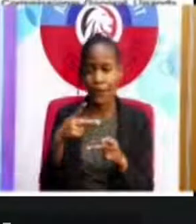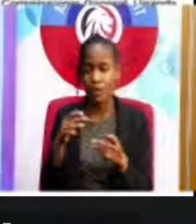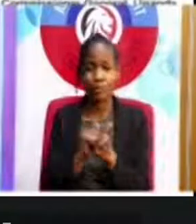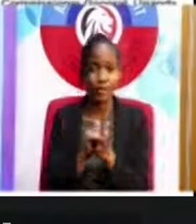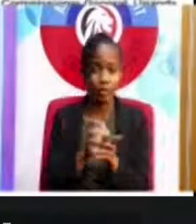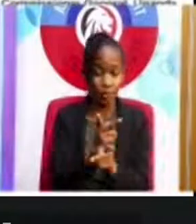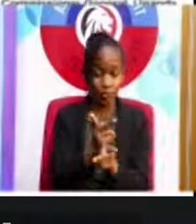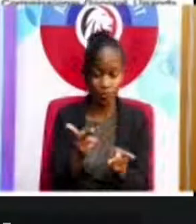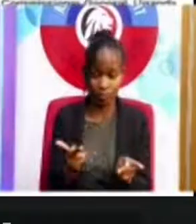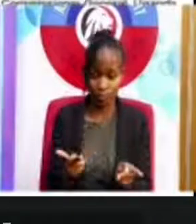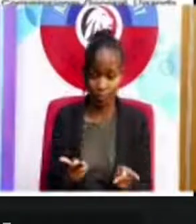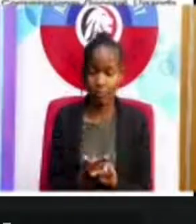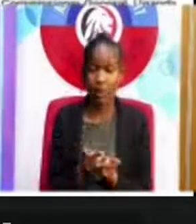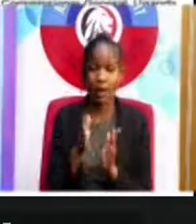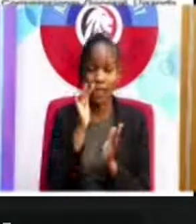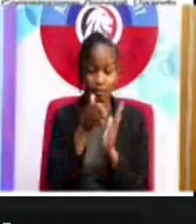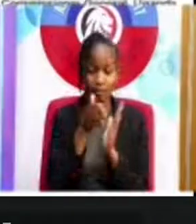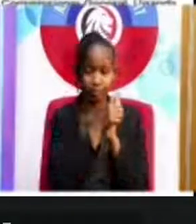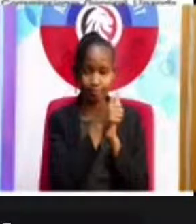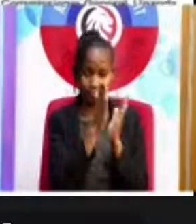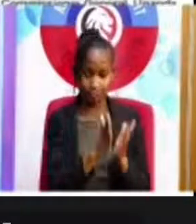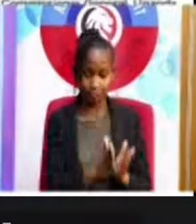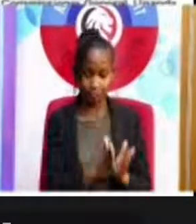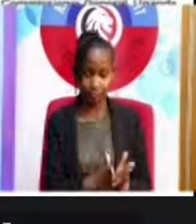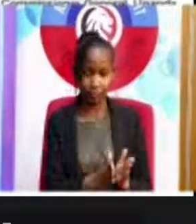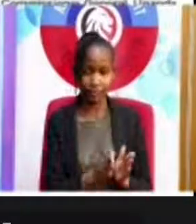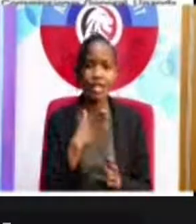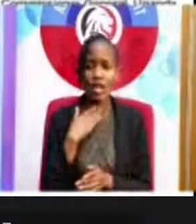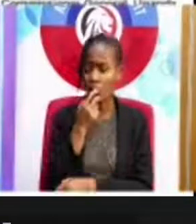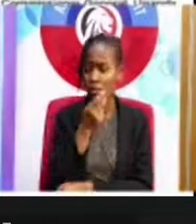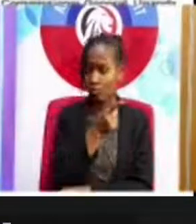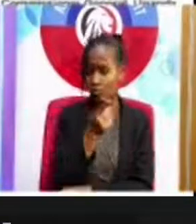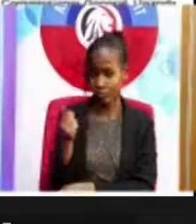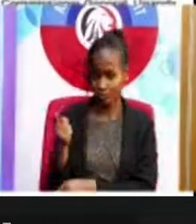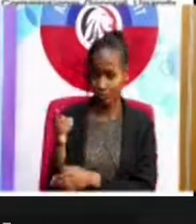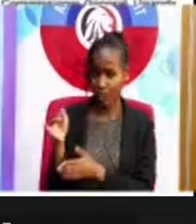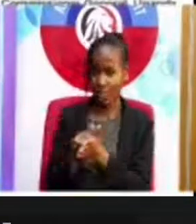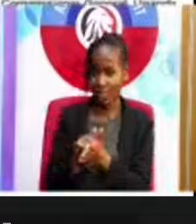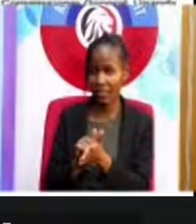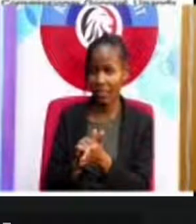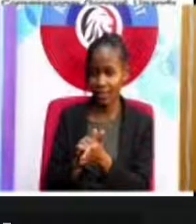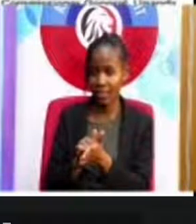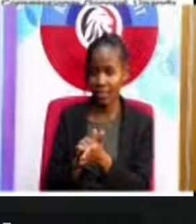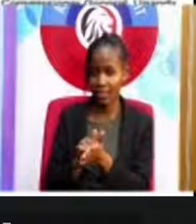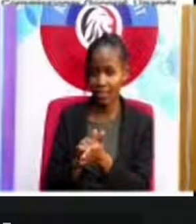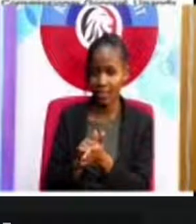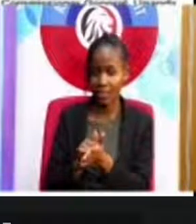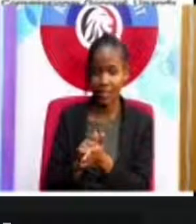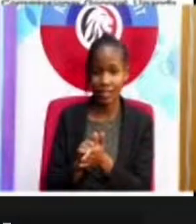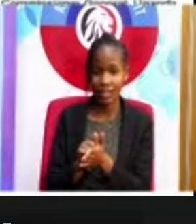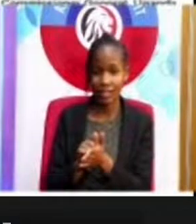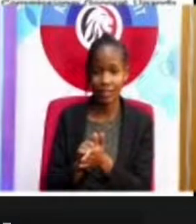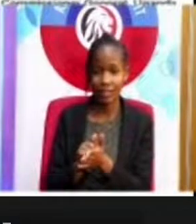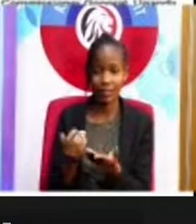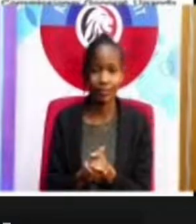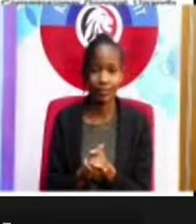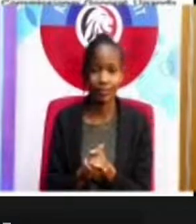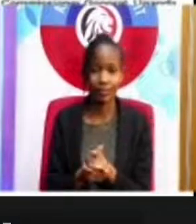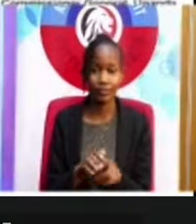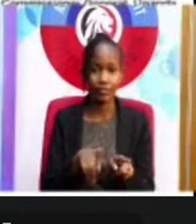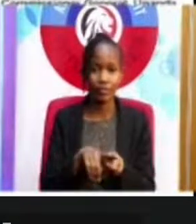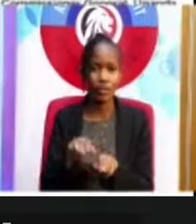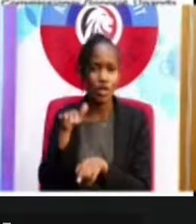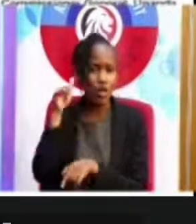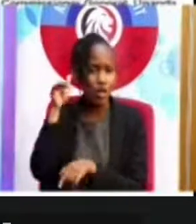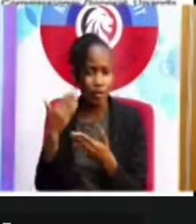experts. I would like to tell you that at URA, we've had about 15 cases